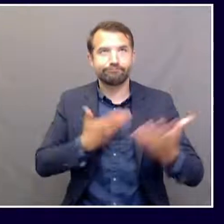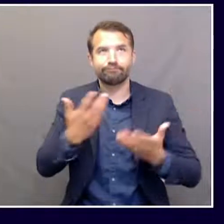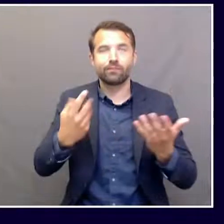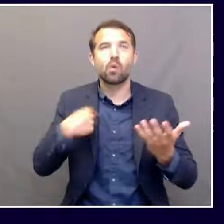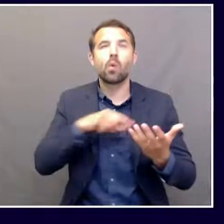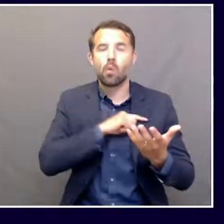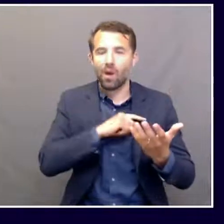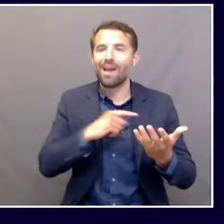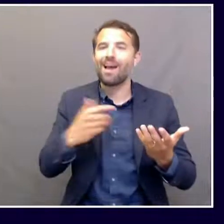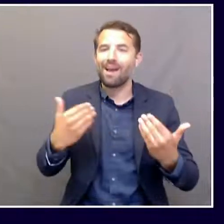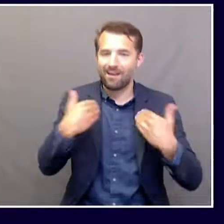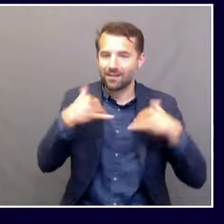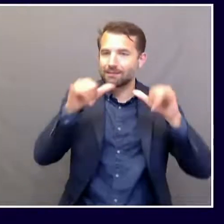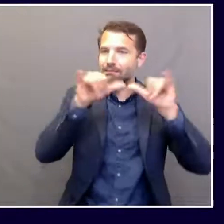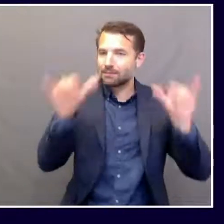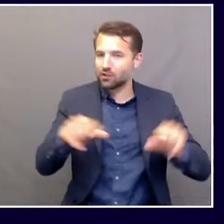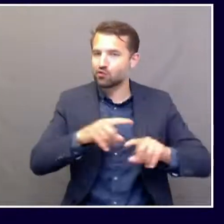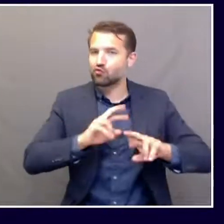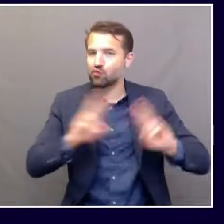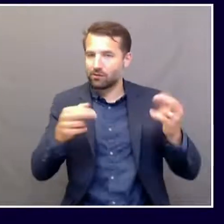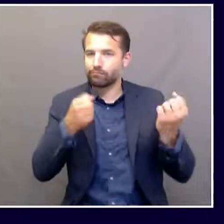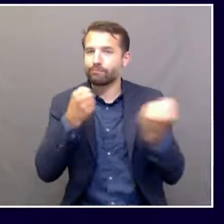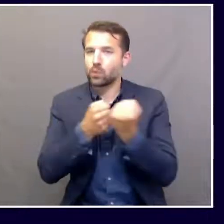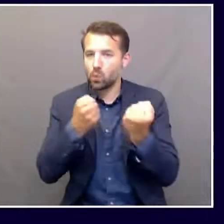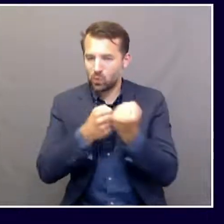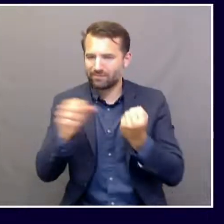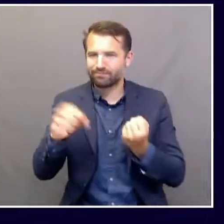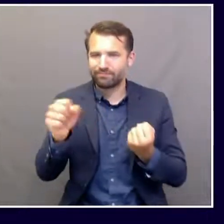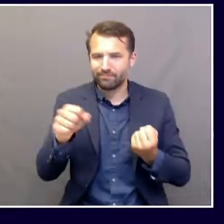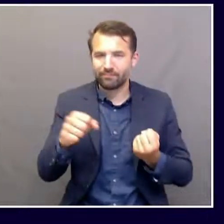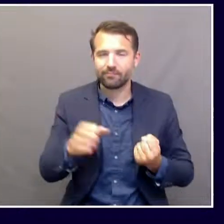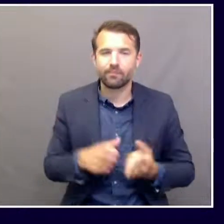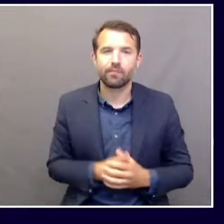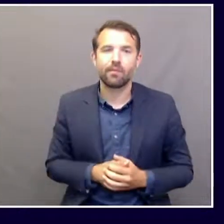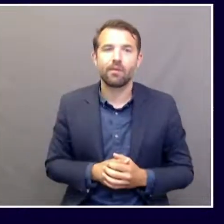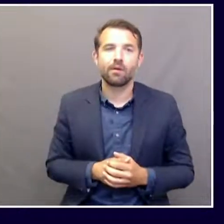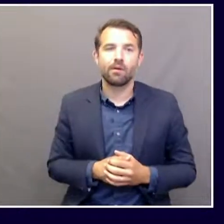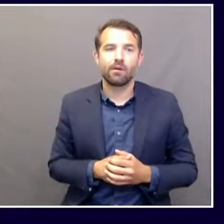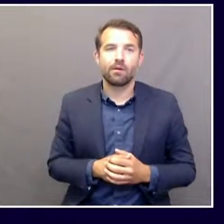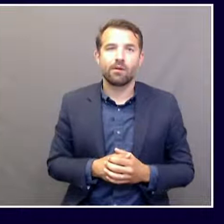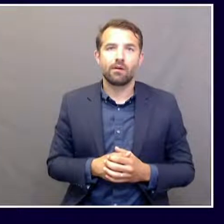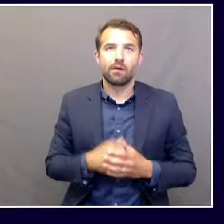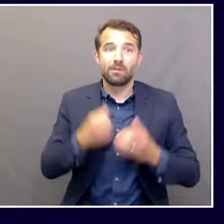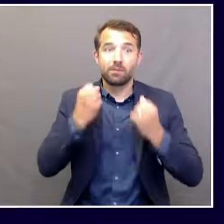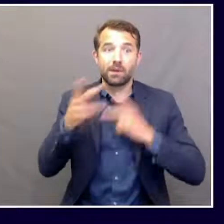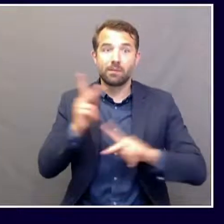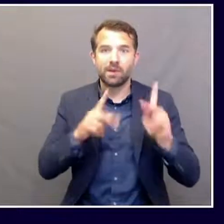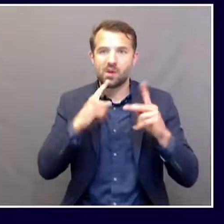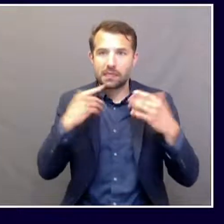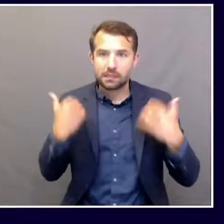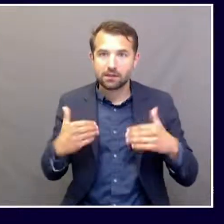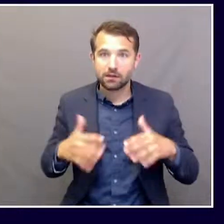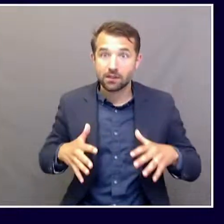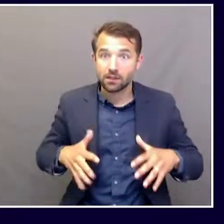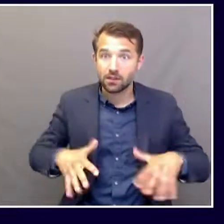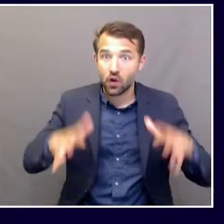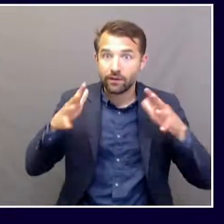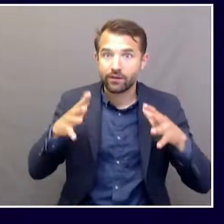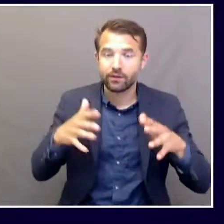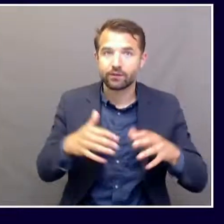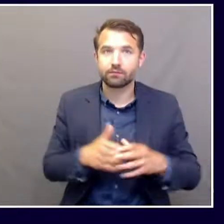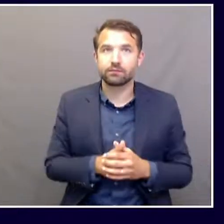given the different types of anxiety and basically post-traumatic stress that many people